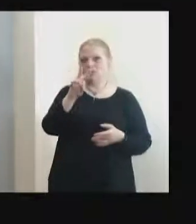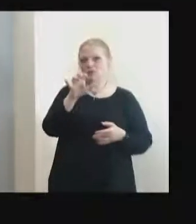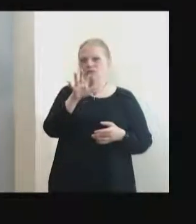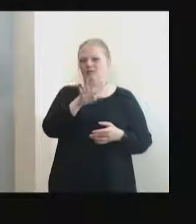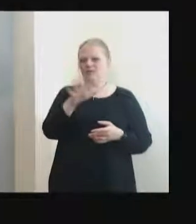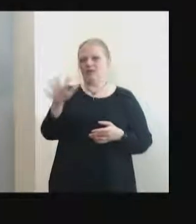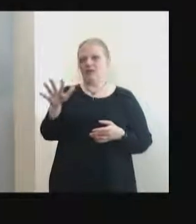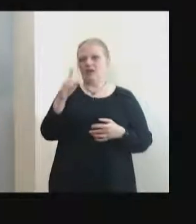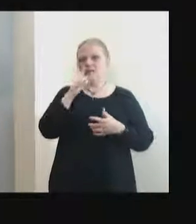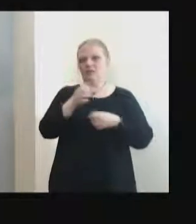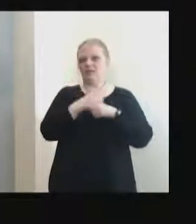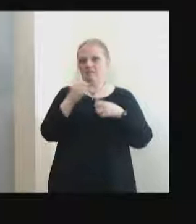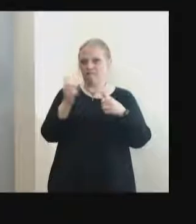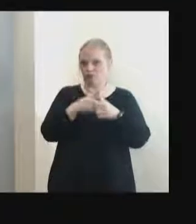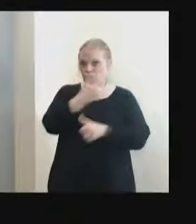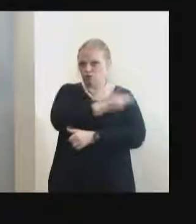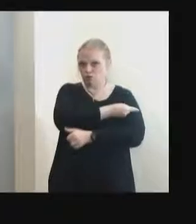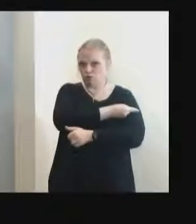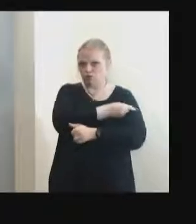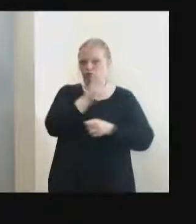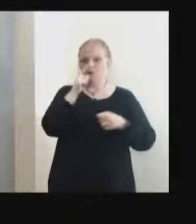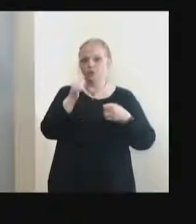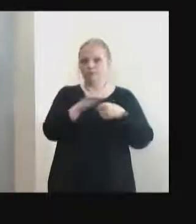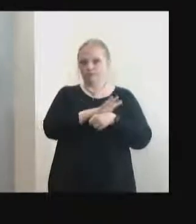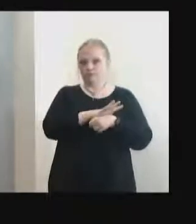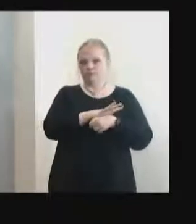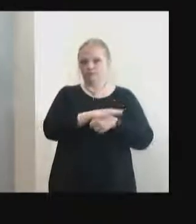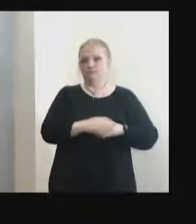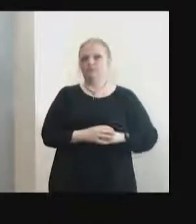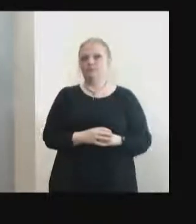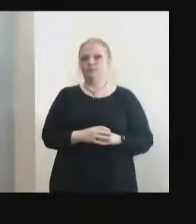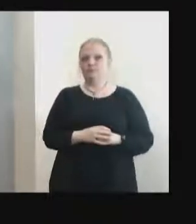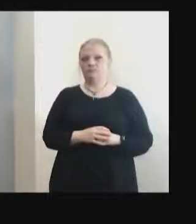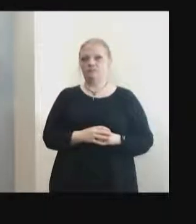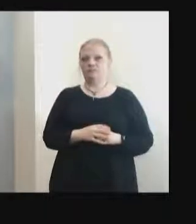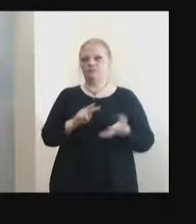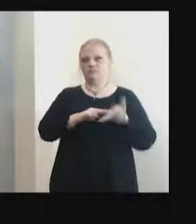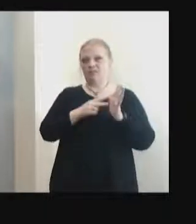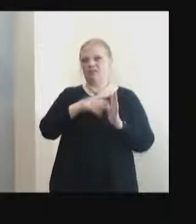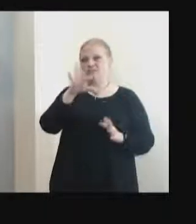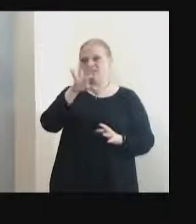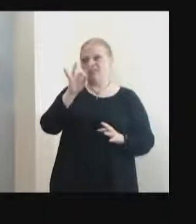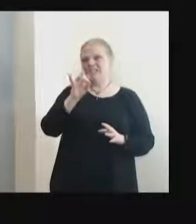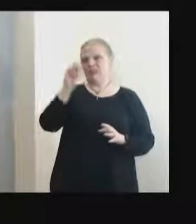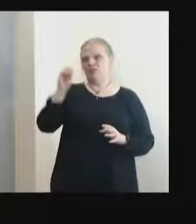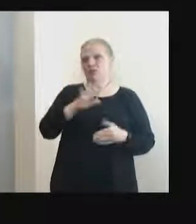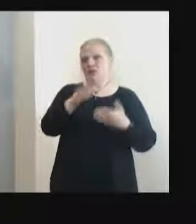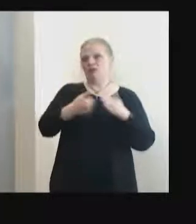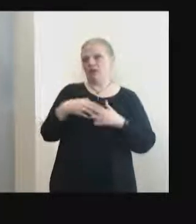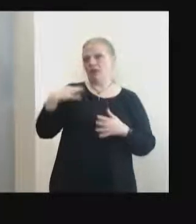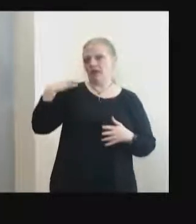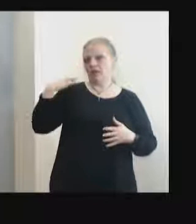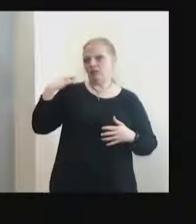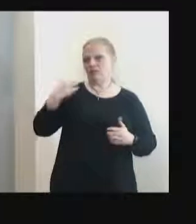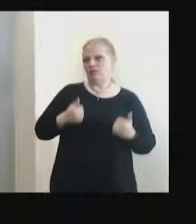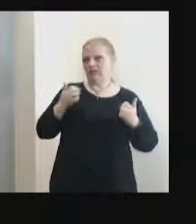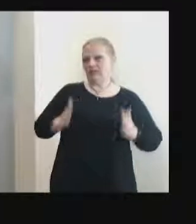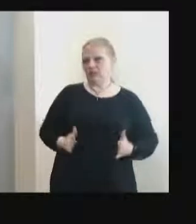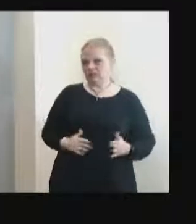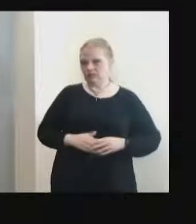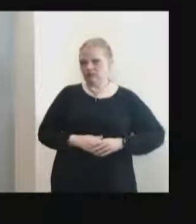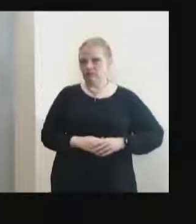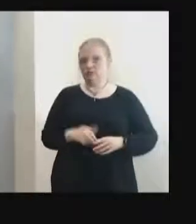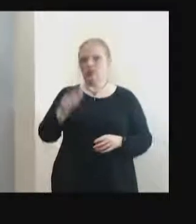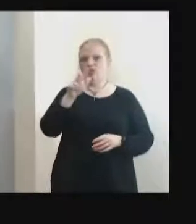434,755,000 received a first dose of COVID-19 vaccine, and which is 58% of all the eligible residents.